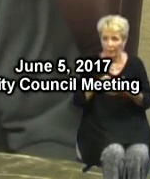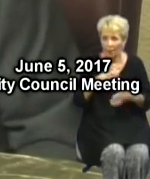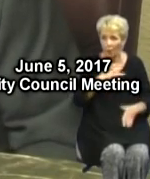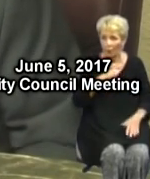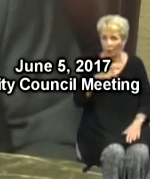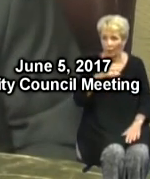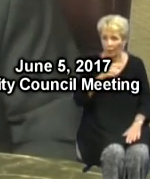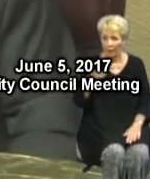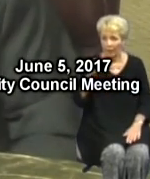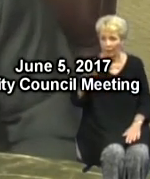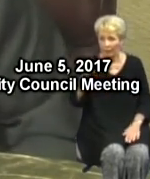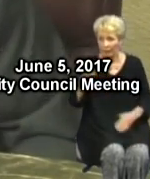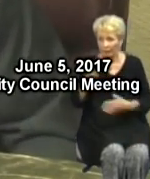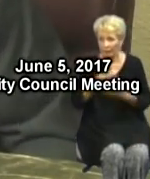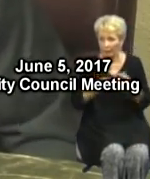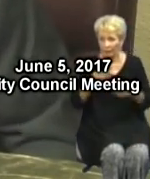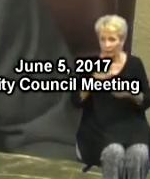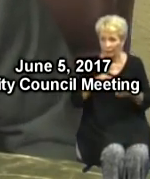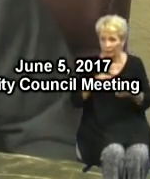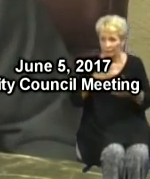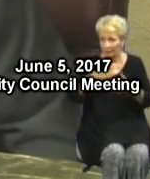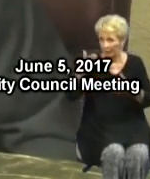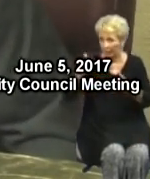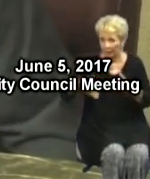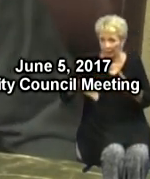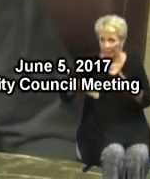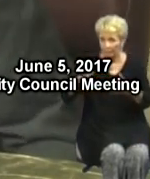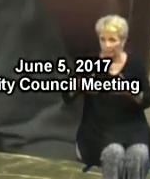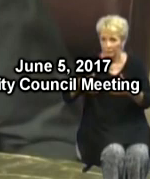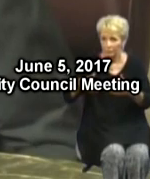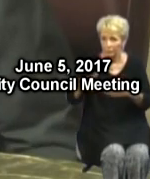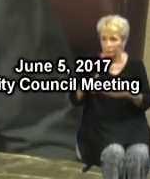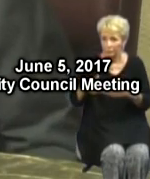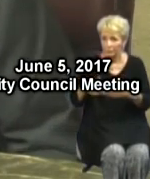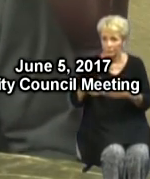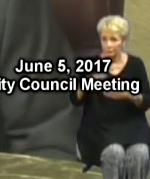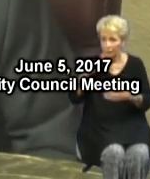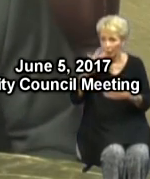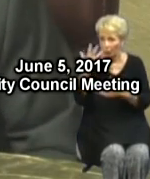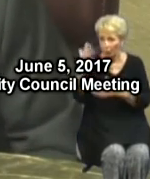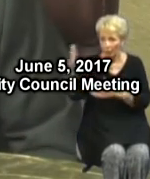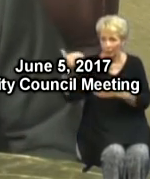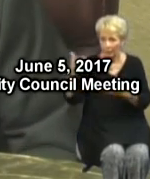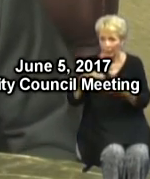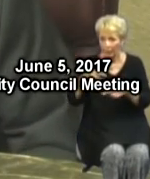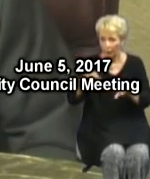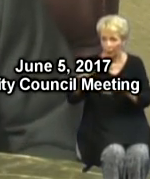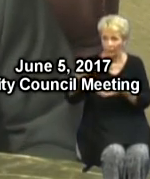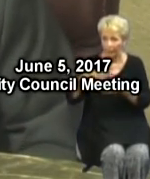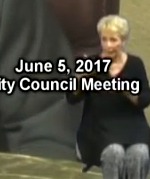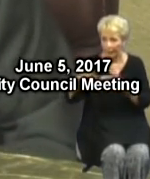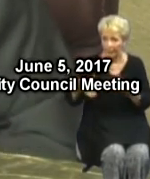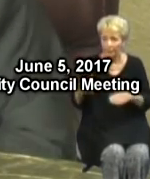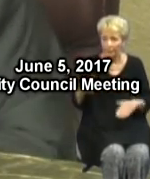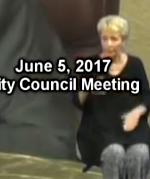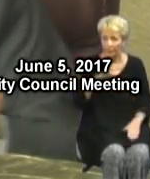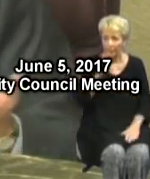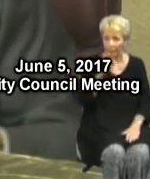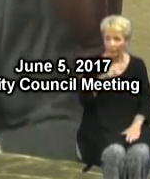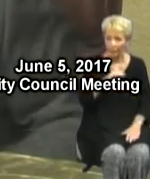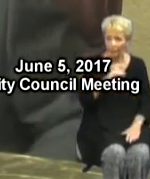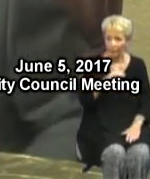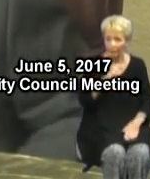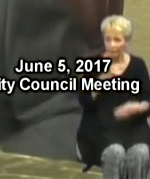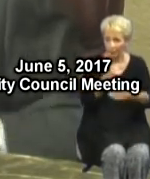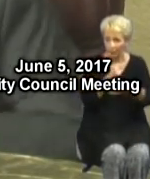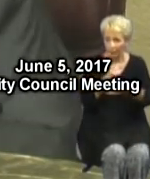and Glendale are both dead ends. They just go down to the into the woods there near the river and end, and Britton Drive is in